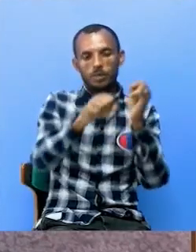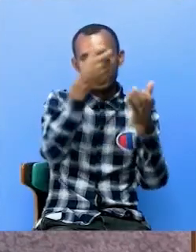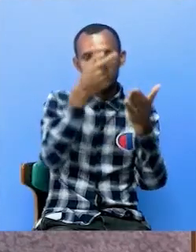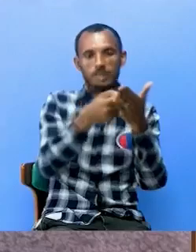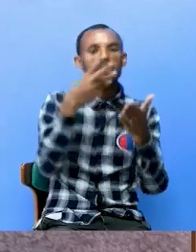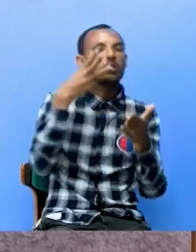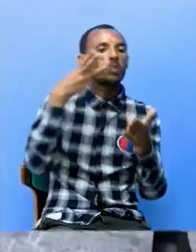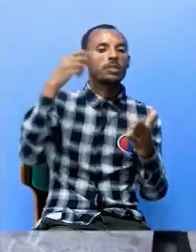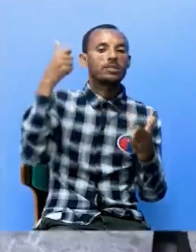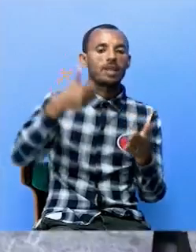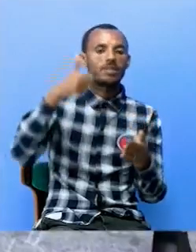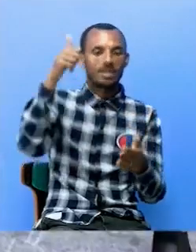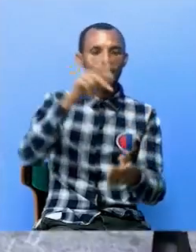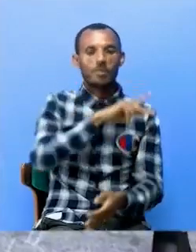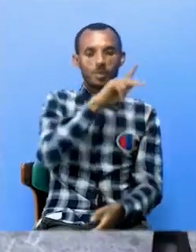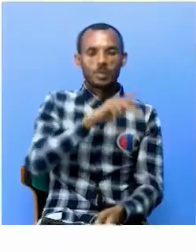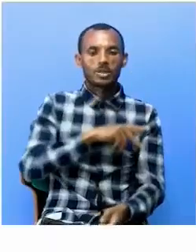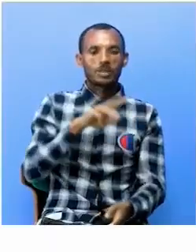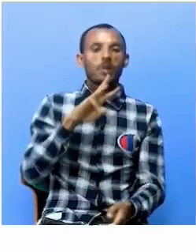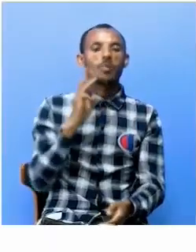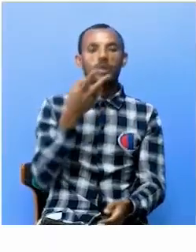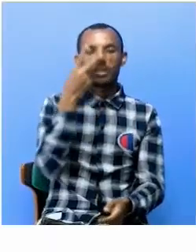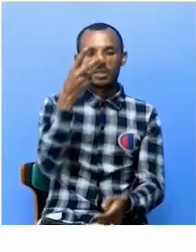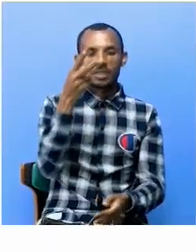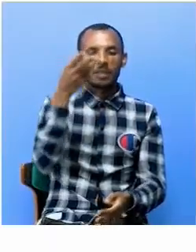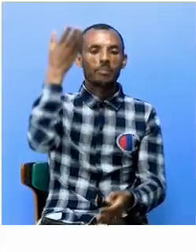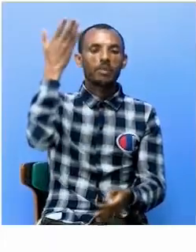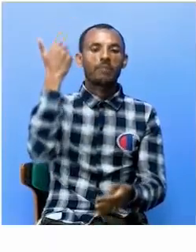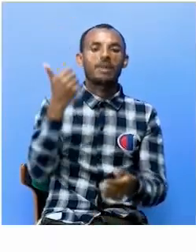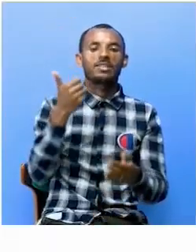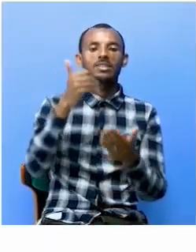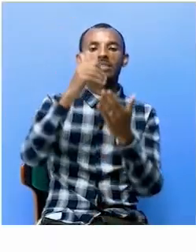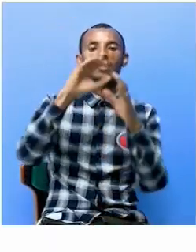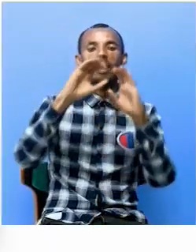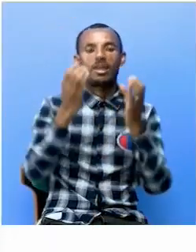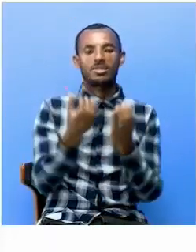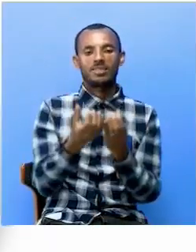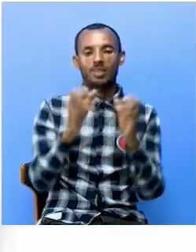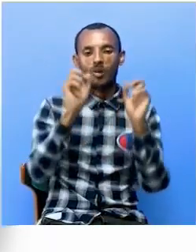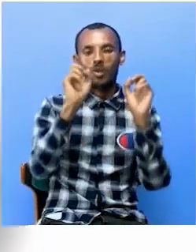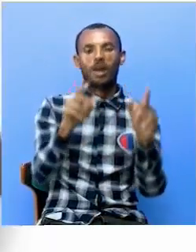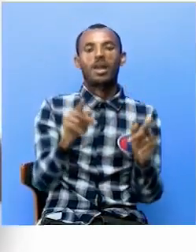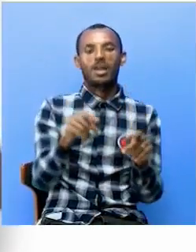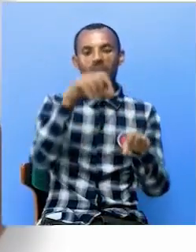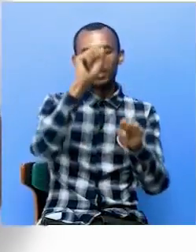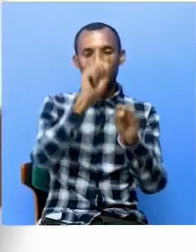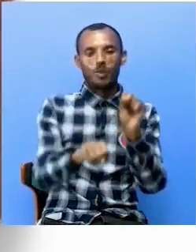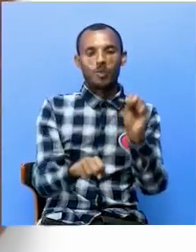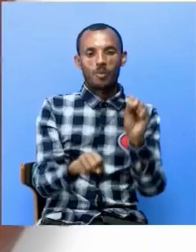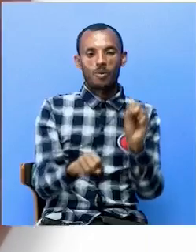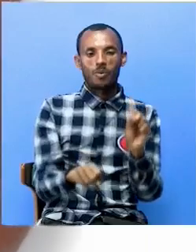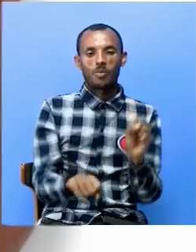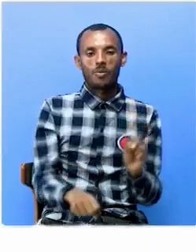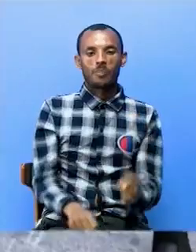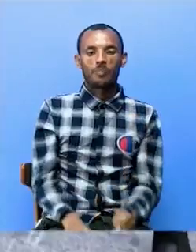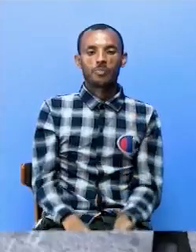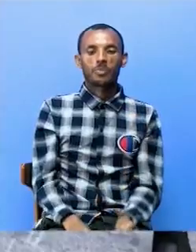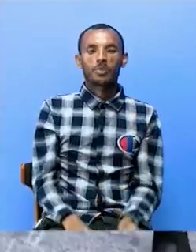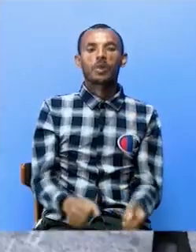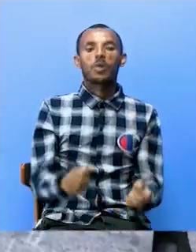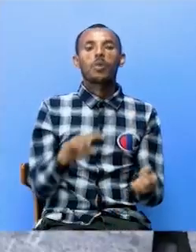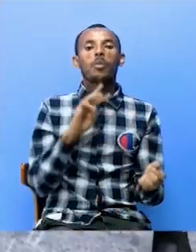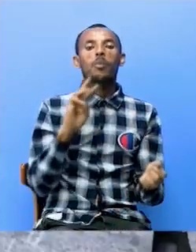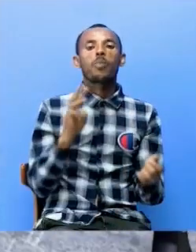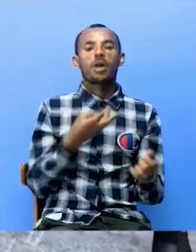was the other property that we have seen in our previous lesson, okay? So we have